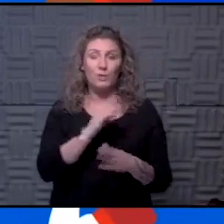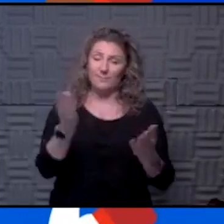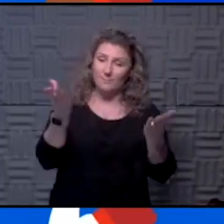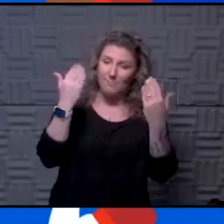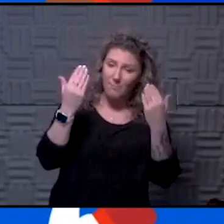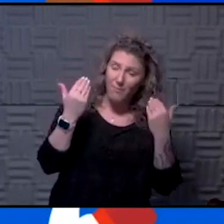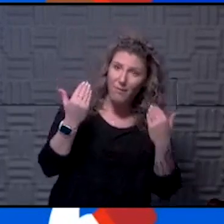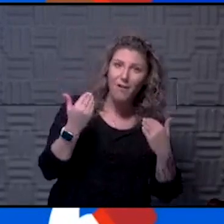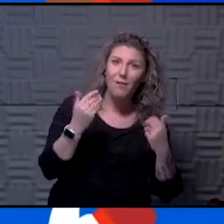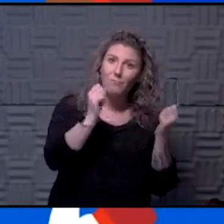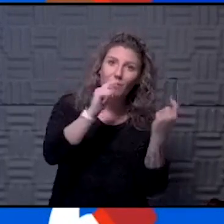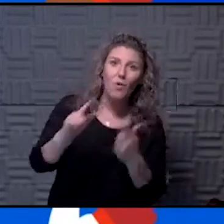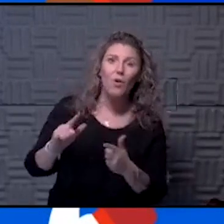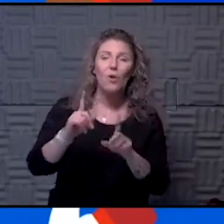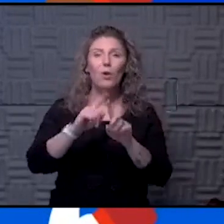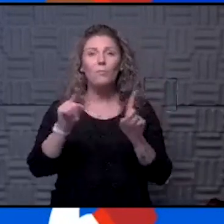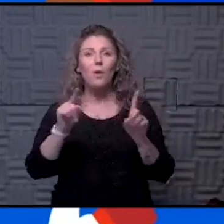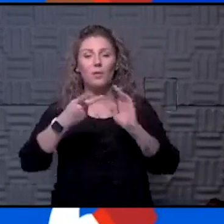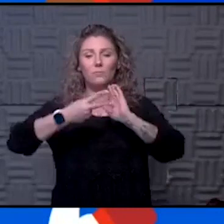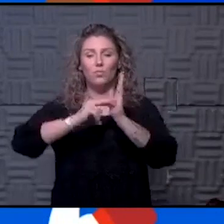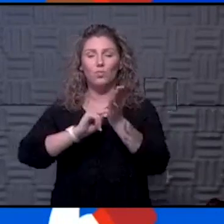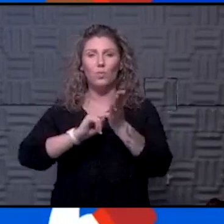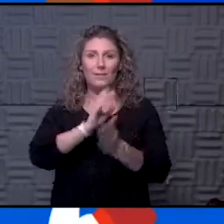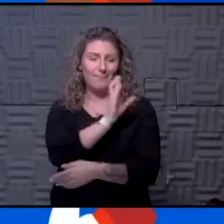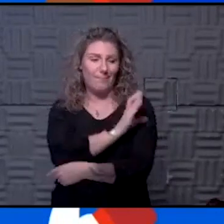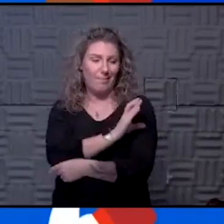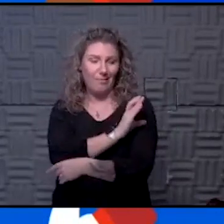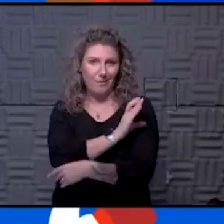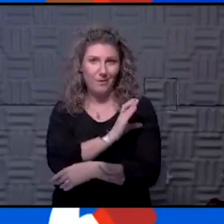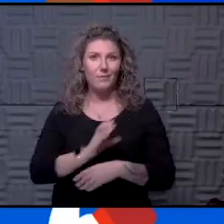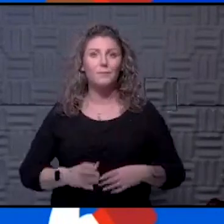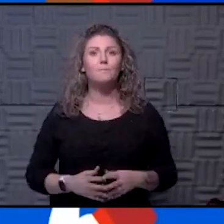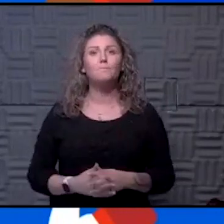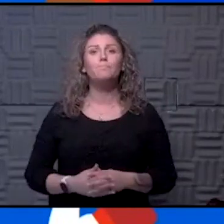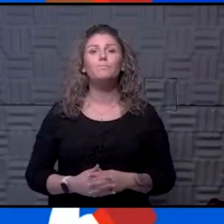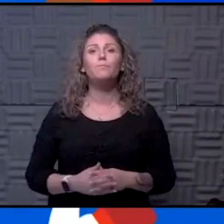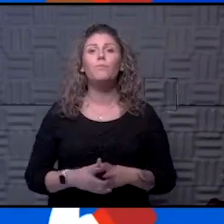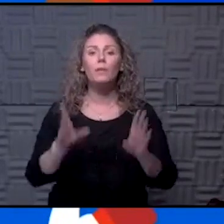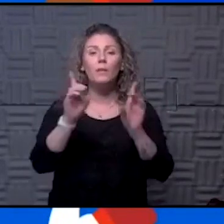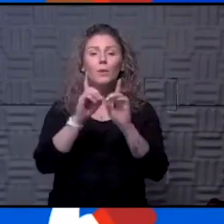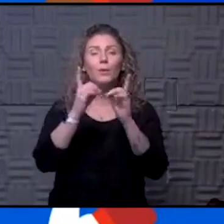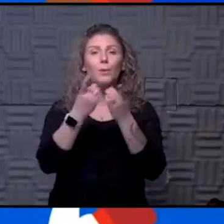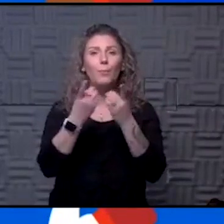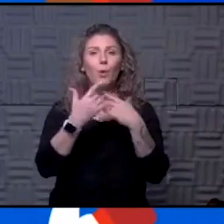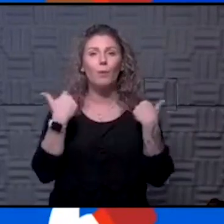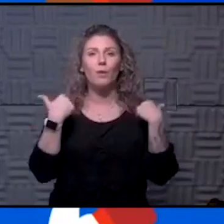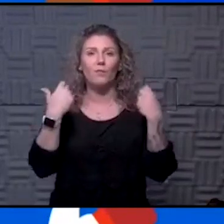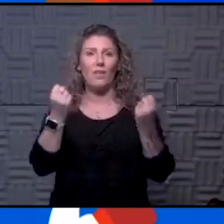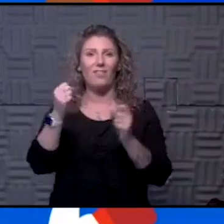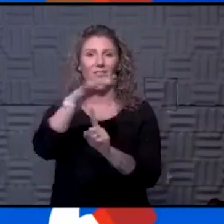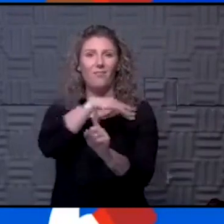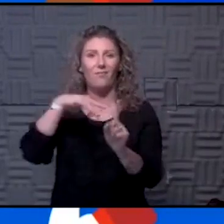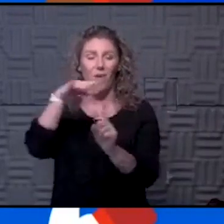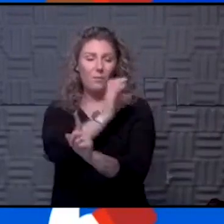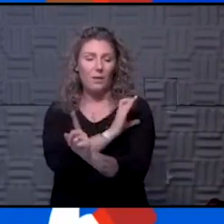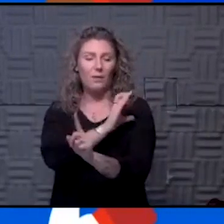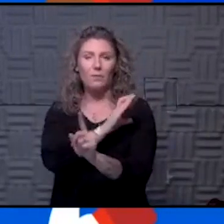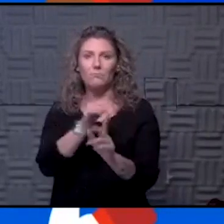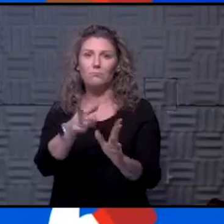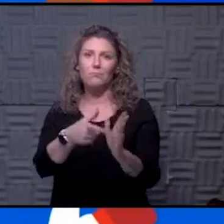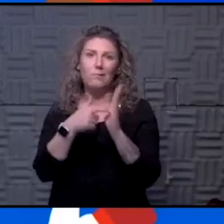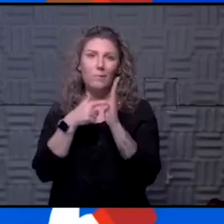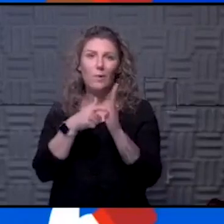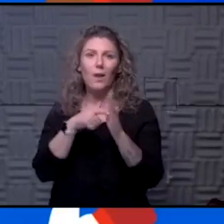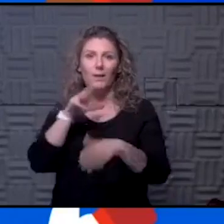come all. But for the purposes of our clinic, the Department of Health and Environment Clinic, we do require appointment, and I know